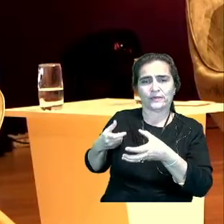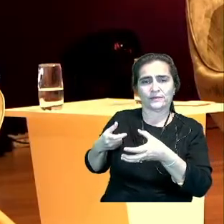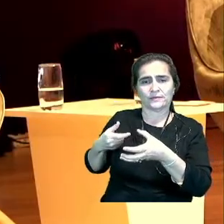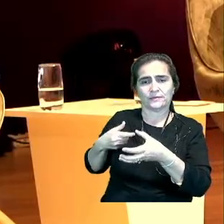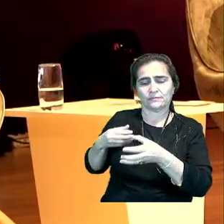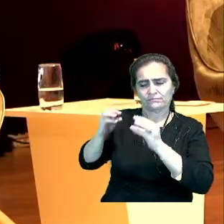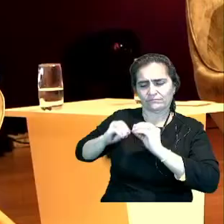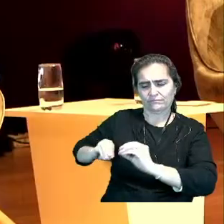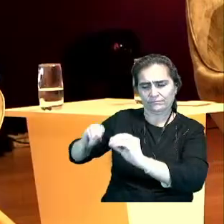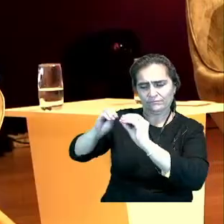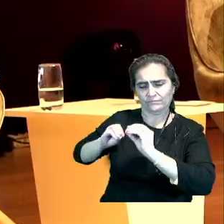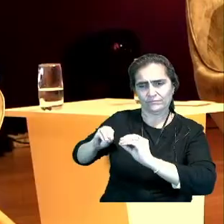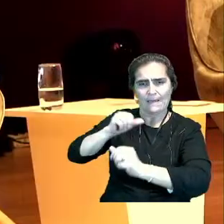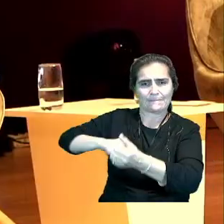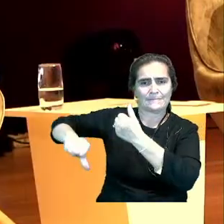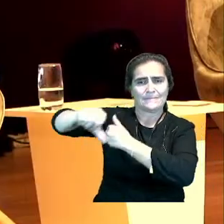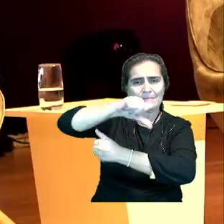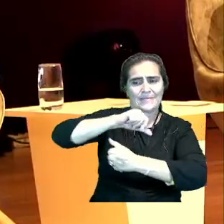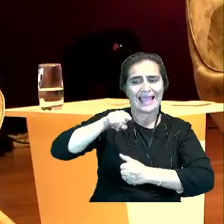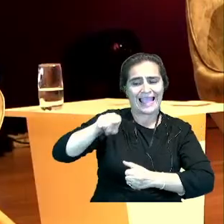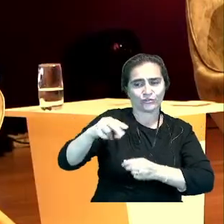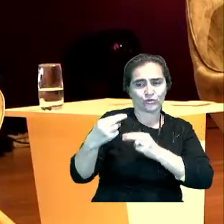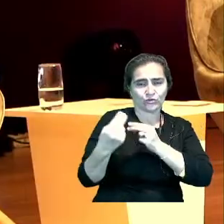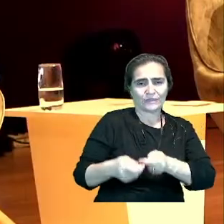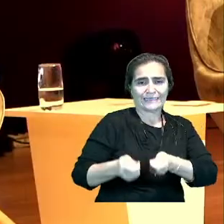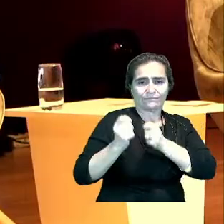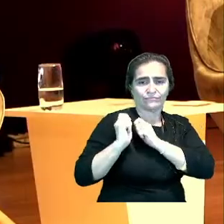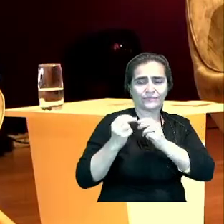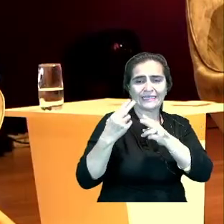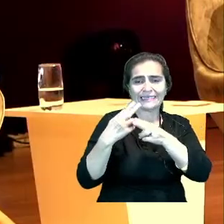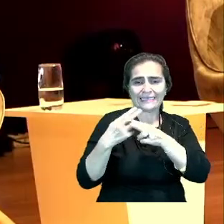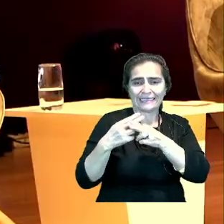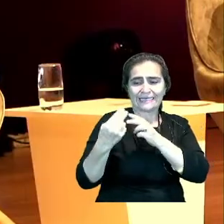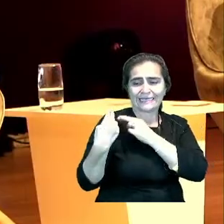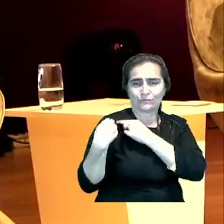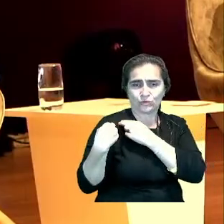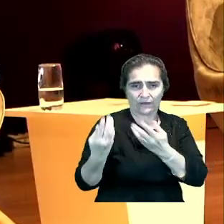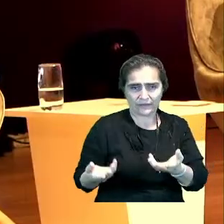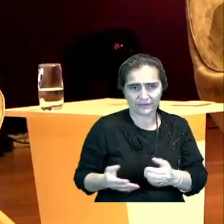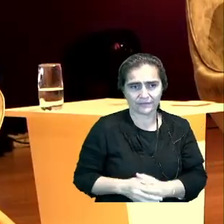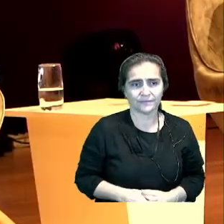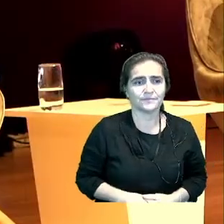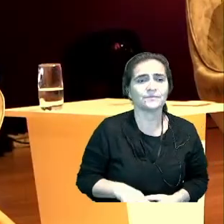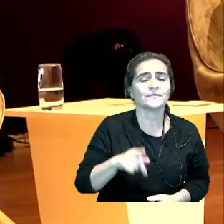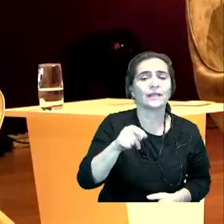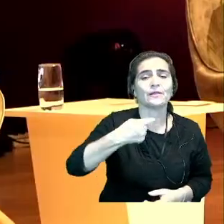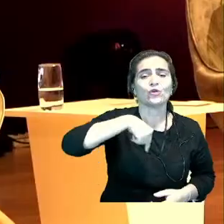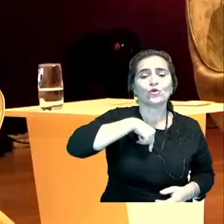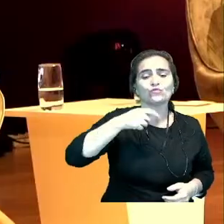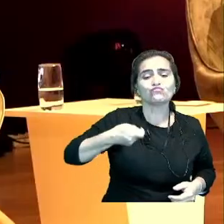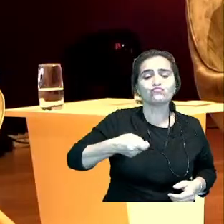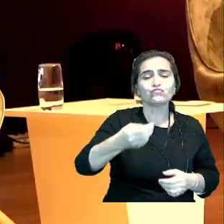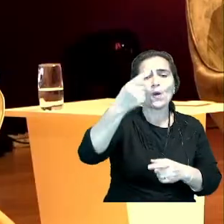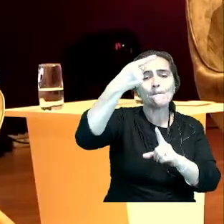of Migrations, for example, by the way, you're all invited, finishing August, to have an environmental cultural feast,